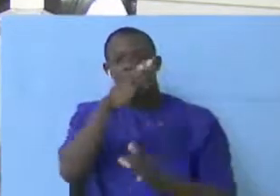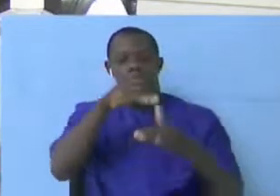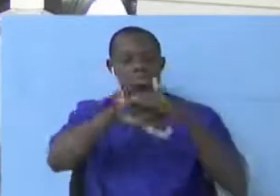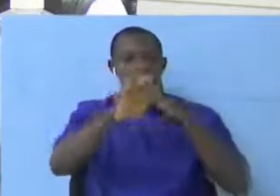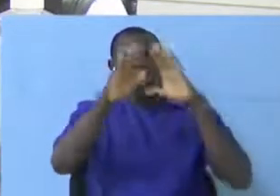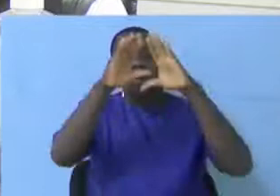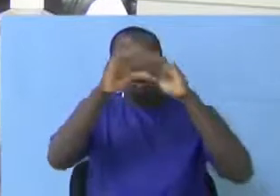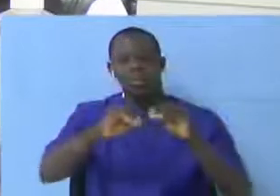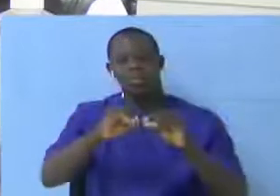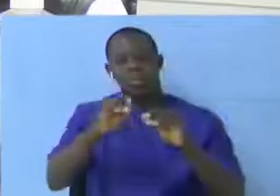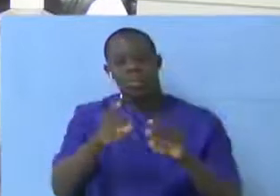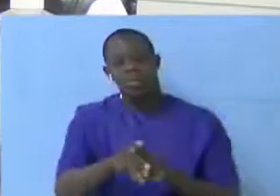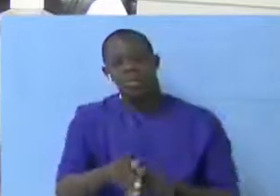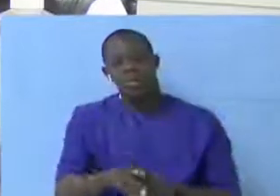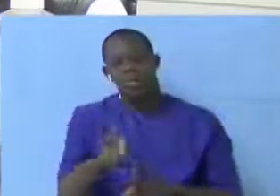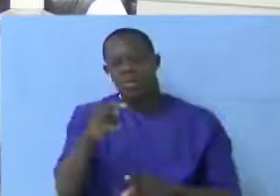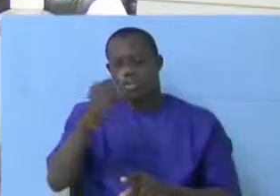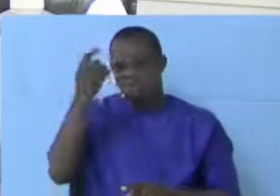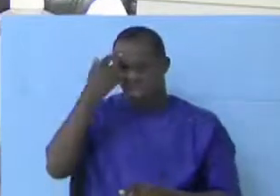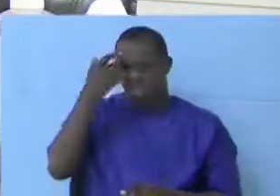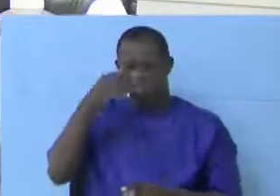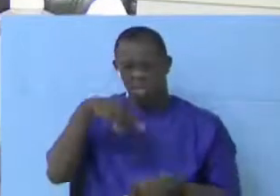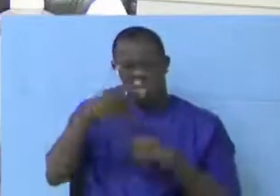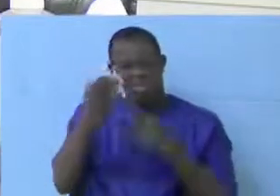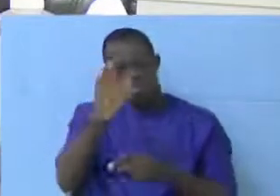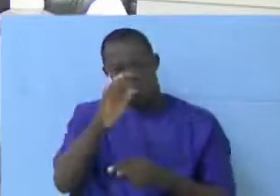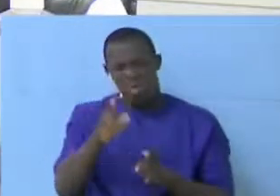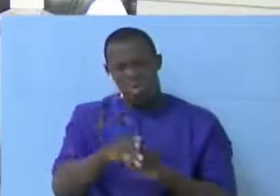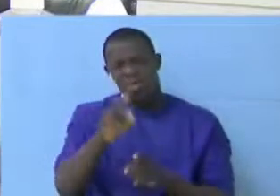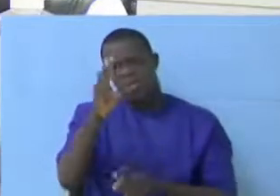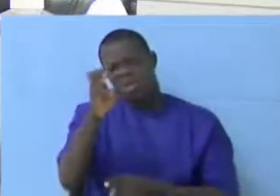At some point, maybe after 20-30 minutes,